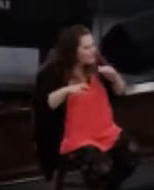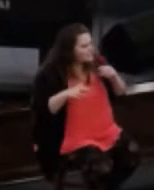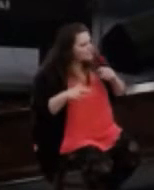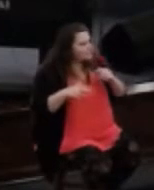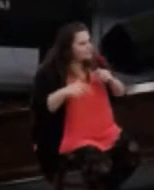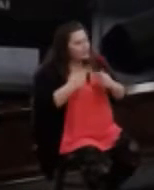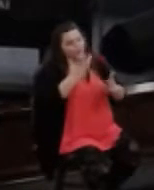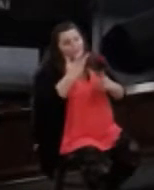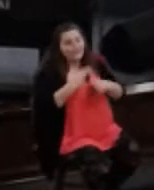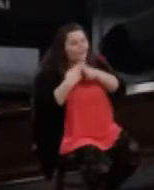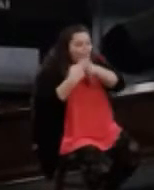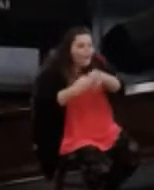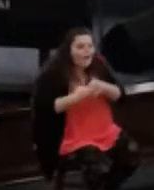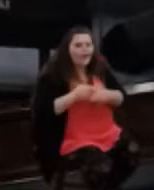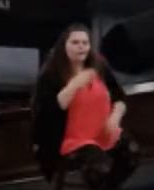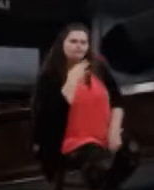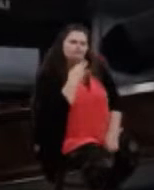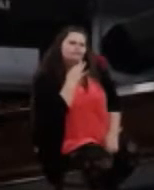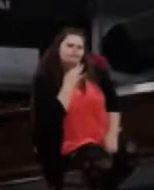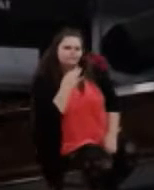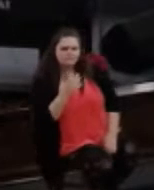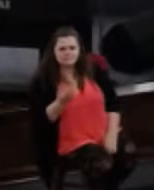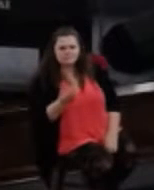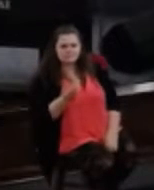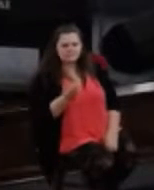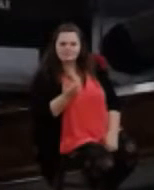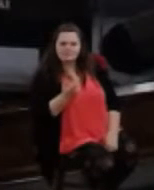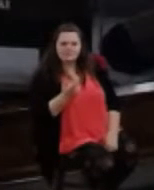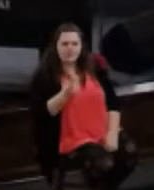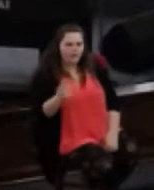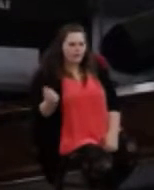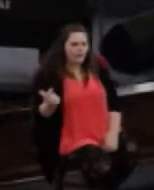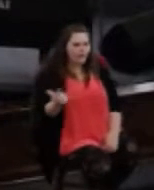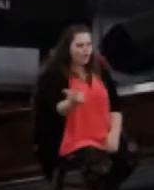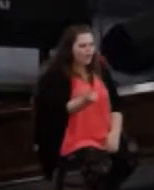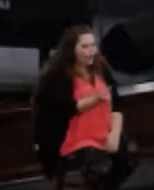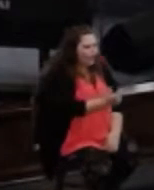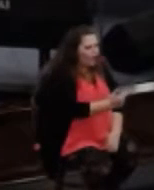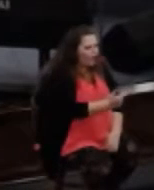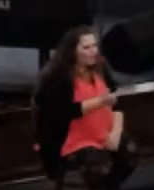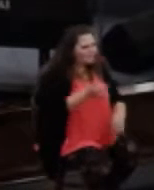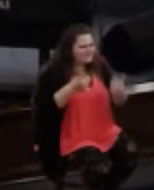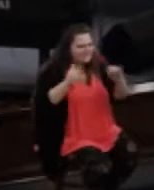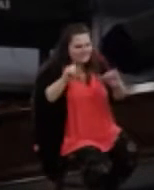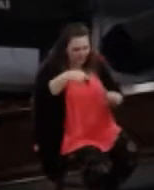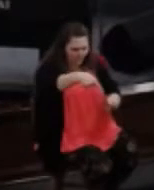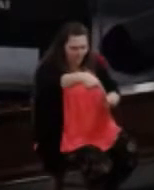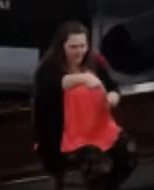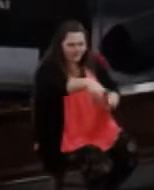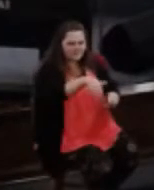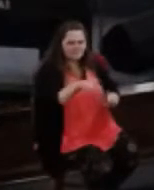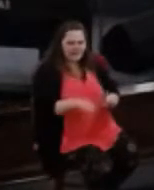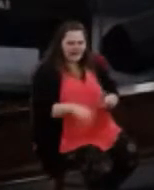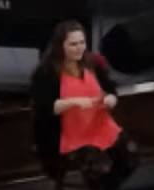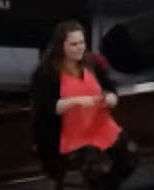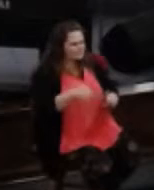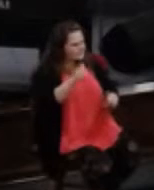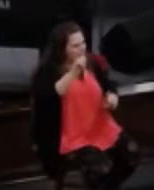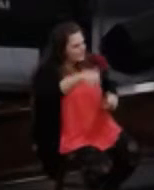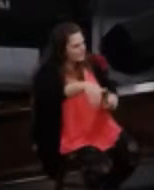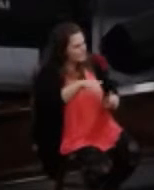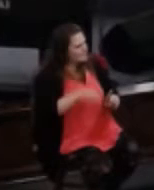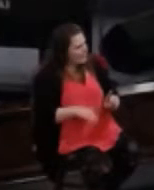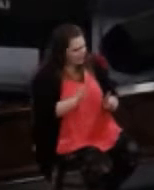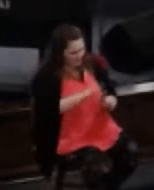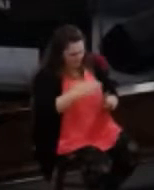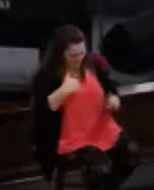to name or to check out, they're all in their graves. They're still in their graves. Their